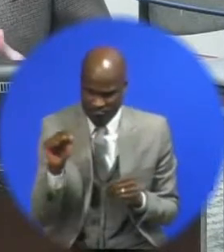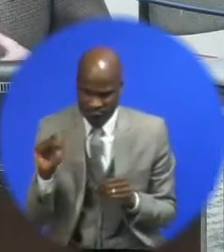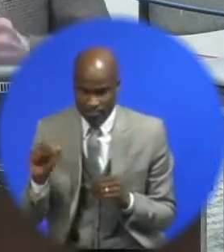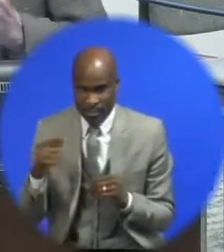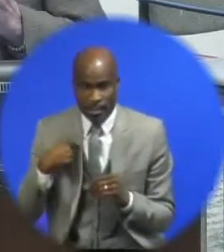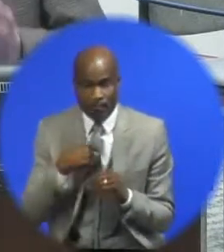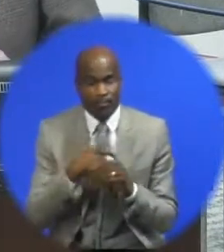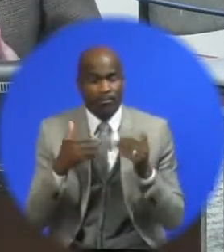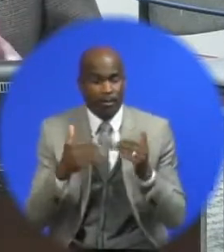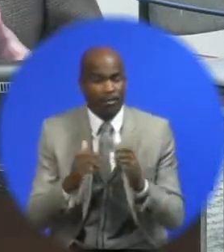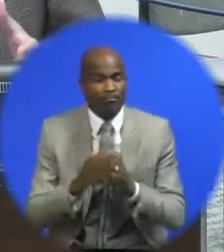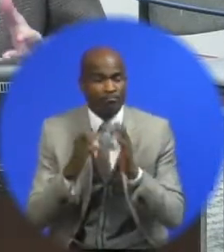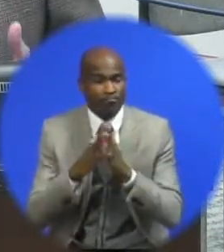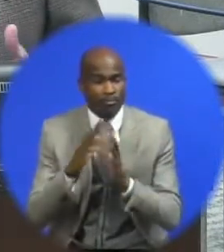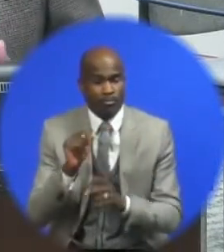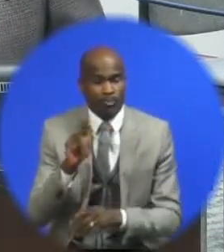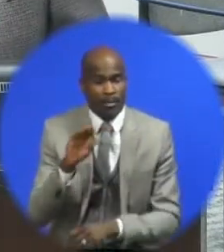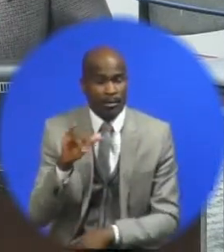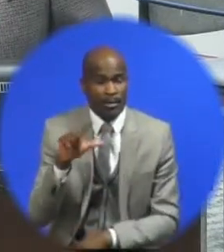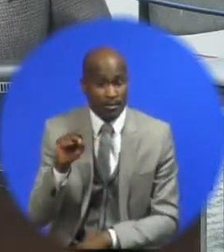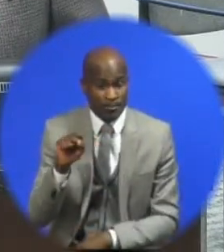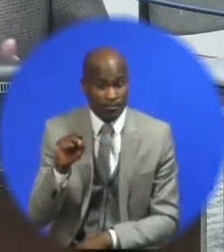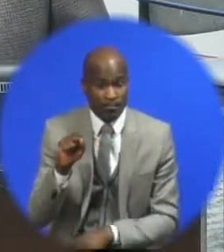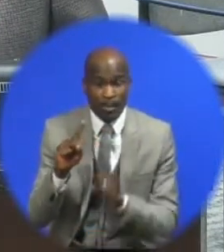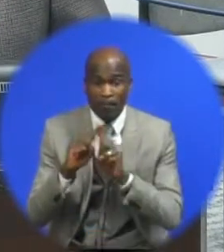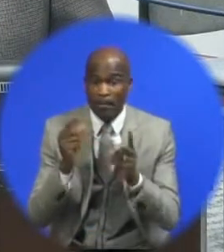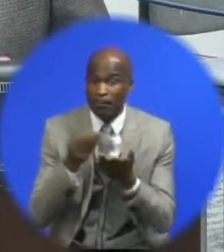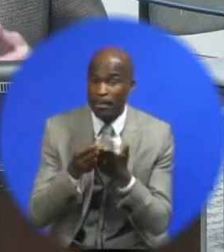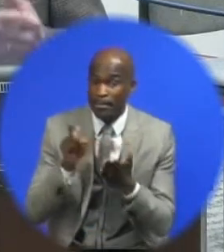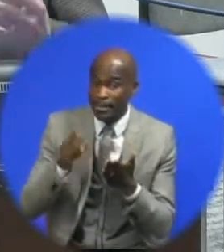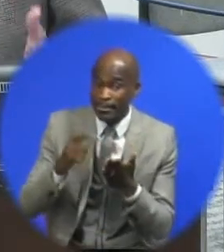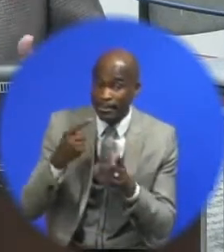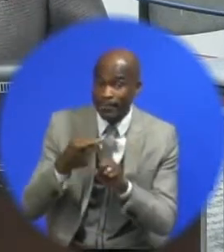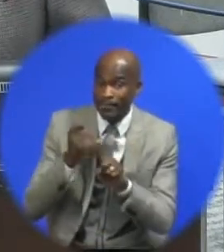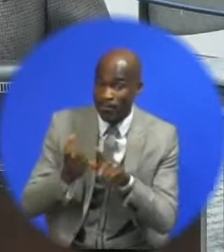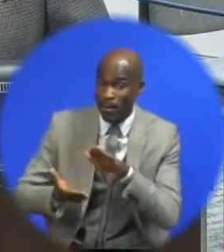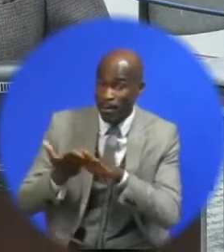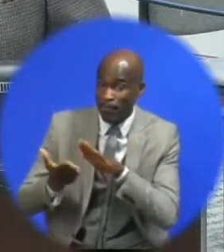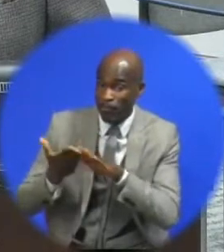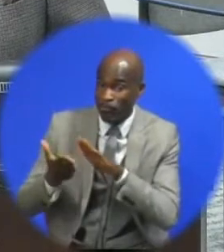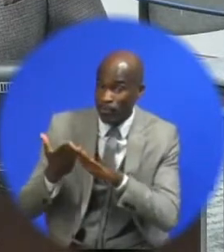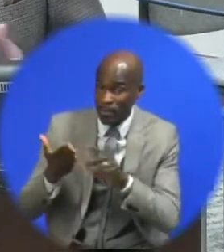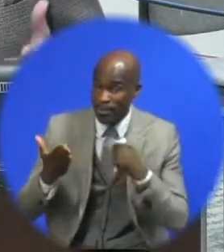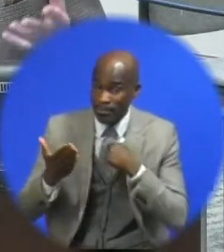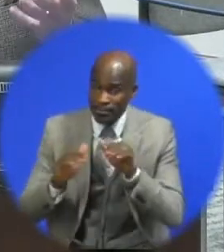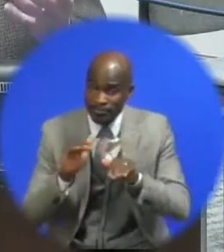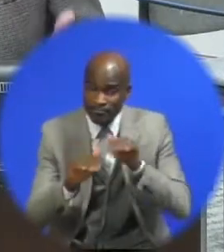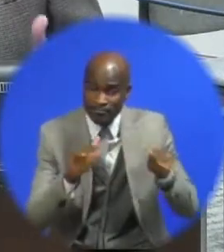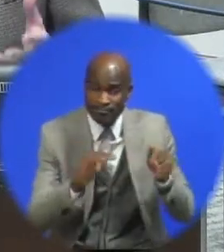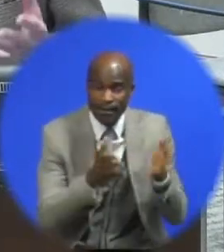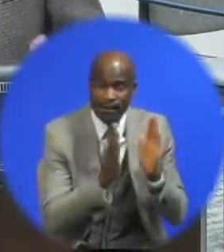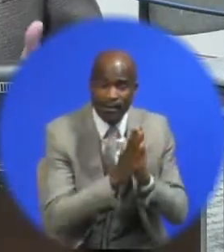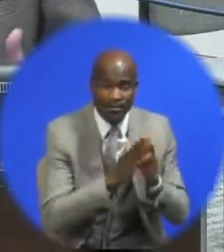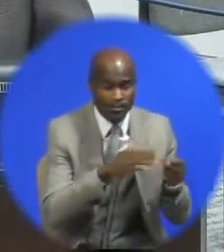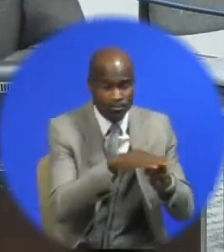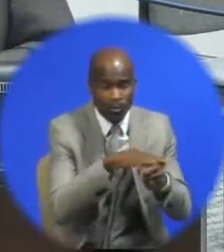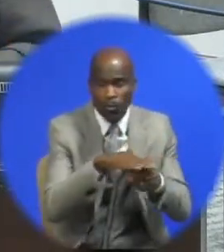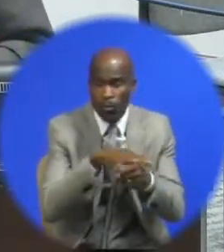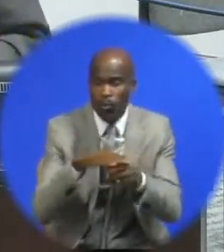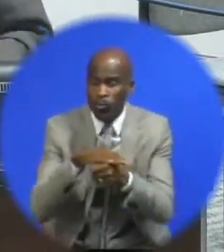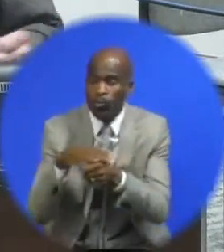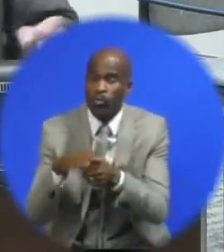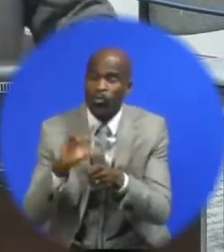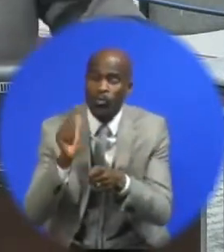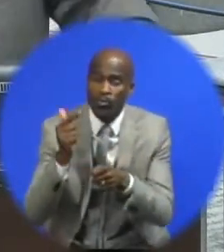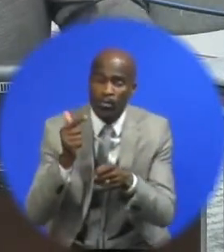So, but the money that we need for operations, we're asking our local governments to provide that to help us have